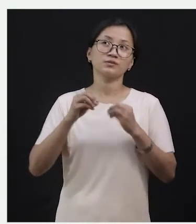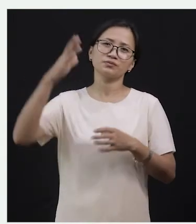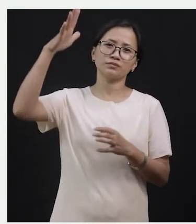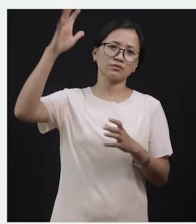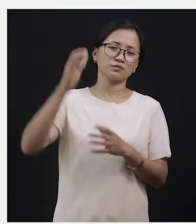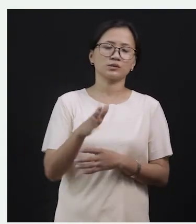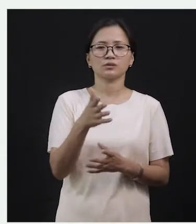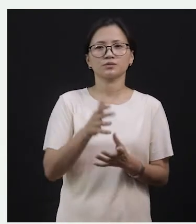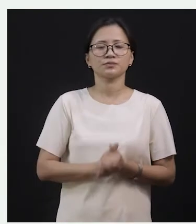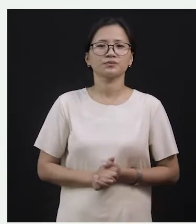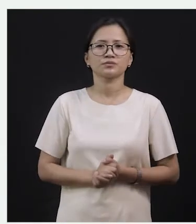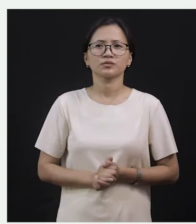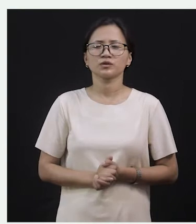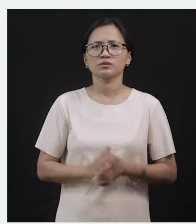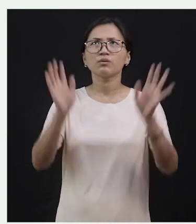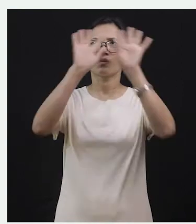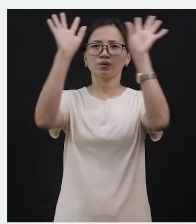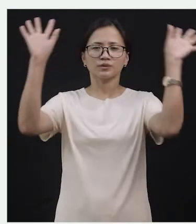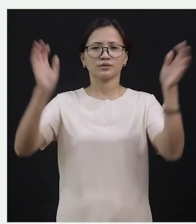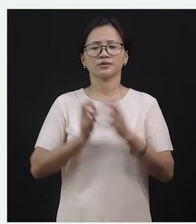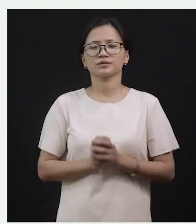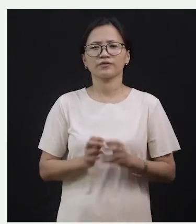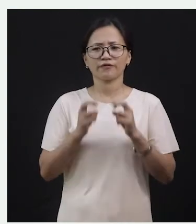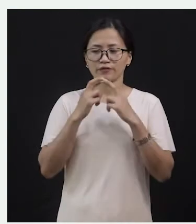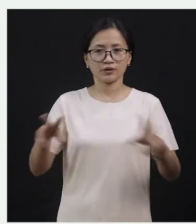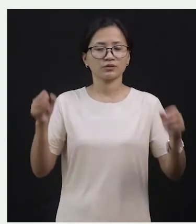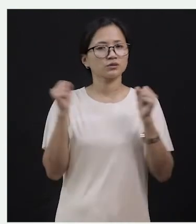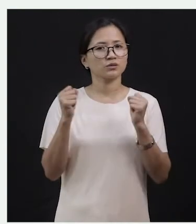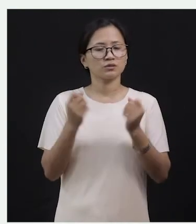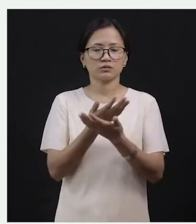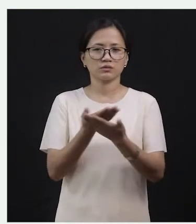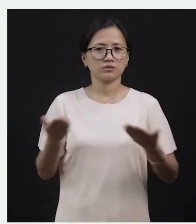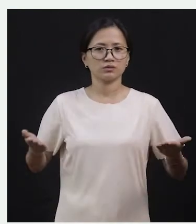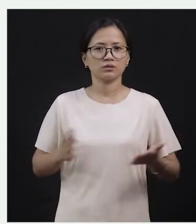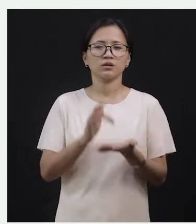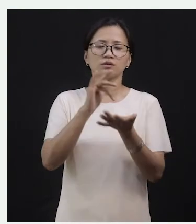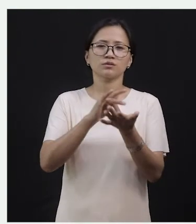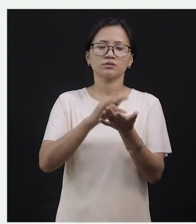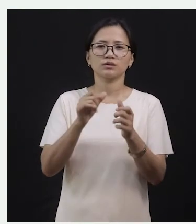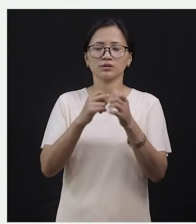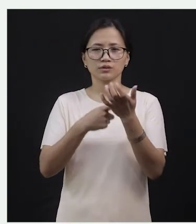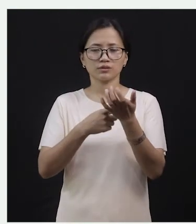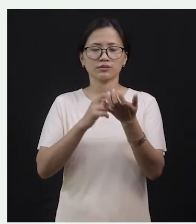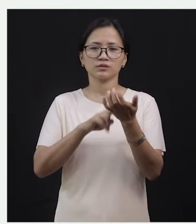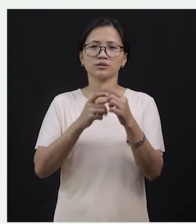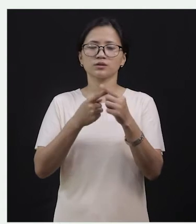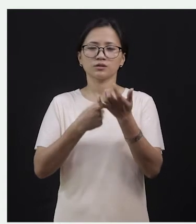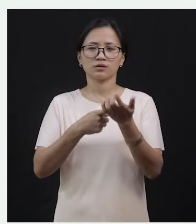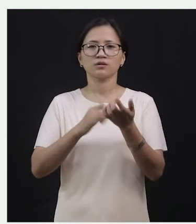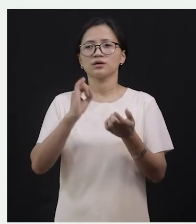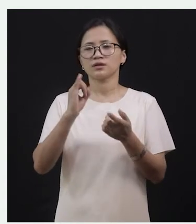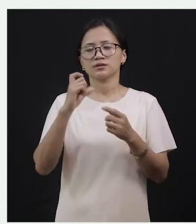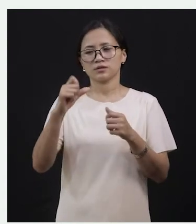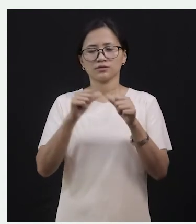and South Pole, the weather conditions are very cold for them, and places like Antarctica, very